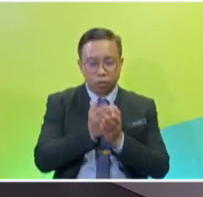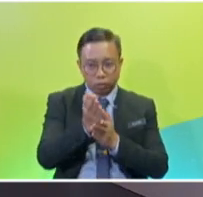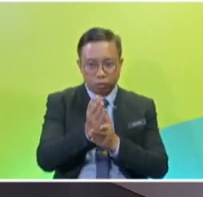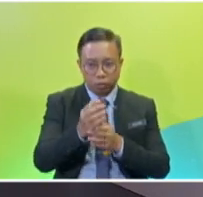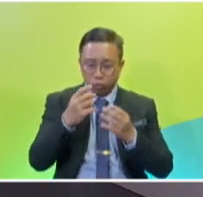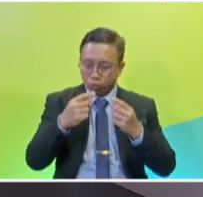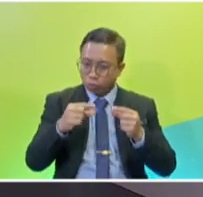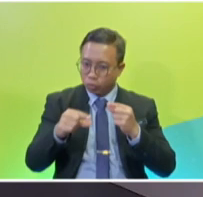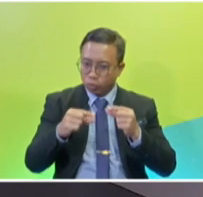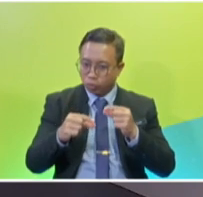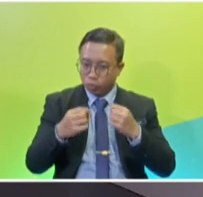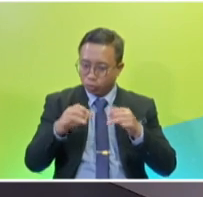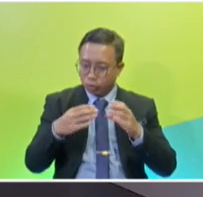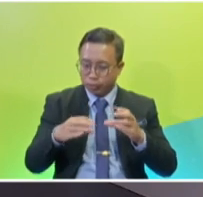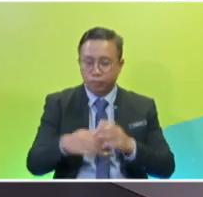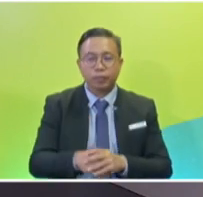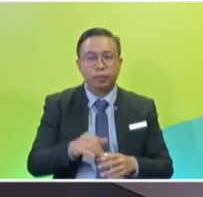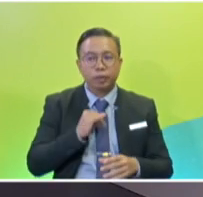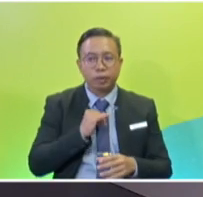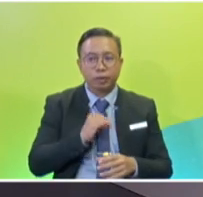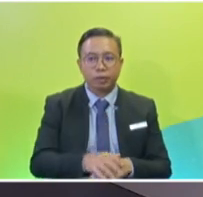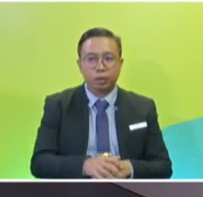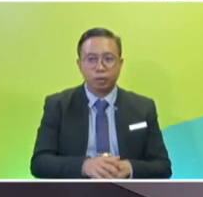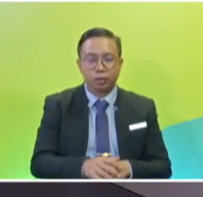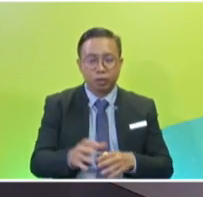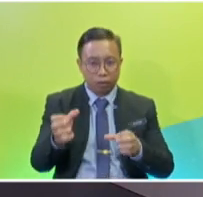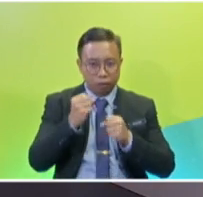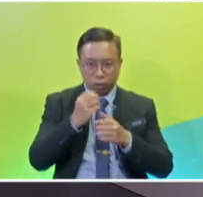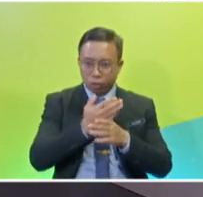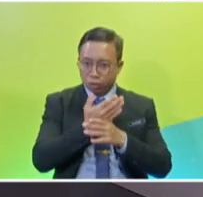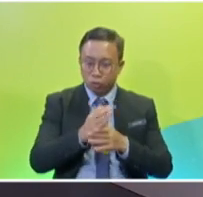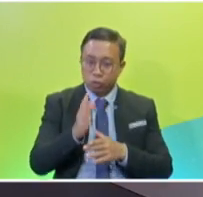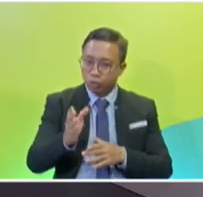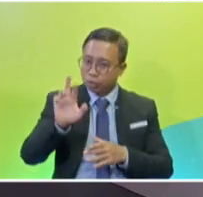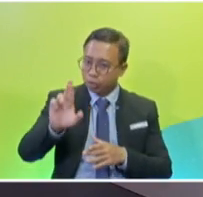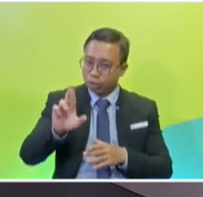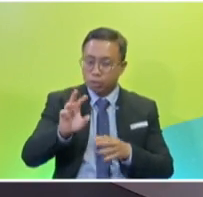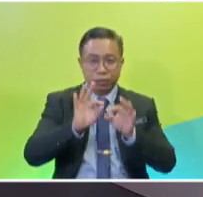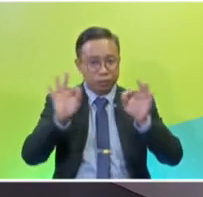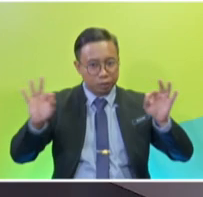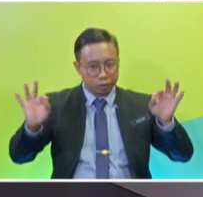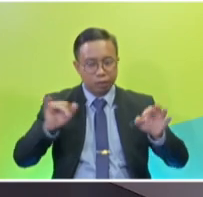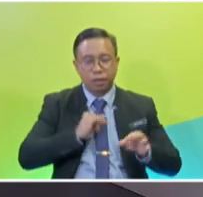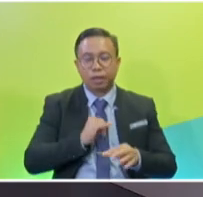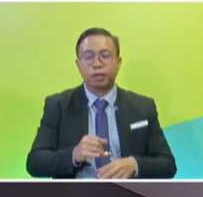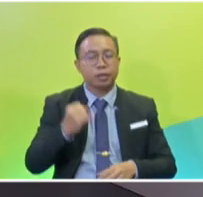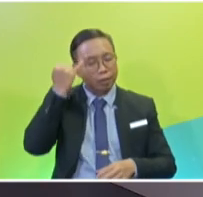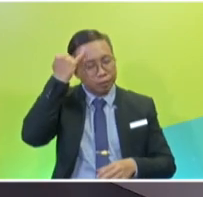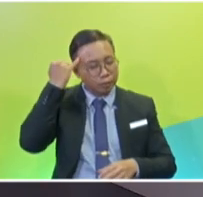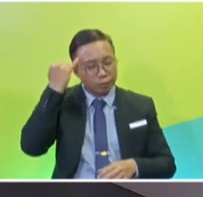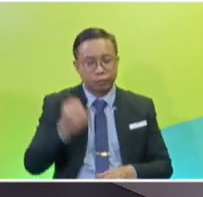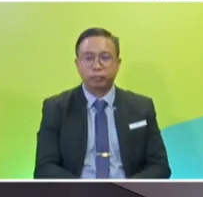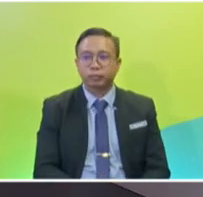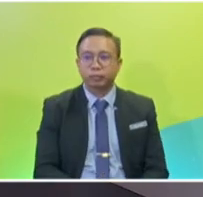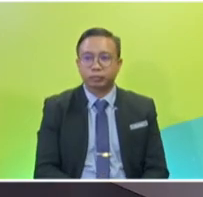so that my friends back here, our friends back here, get to share their sentences and ideas. Okay?